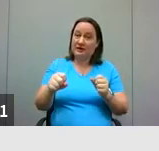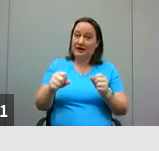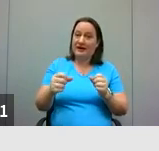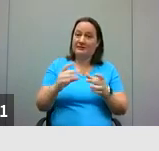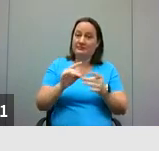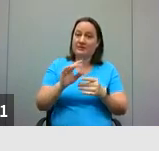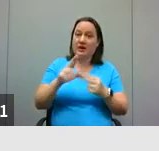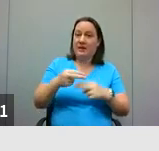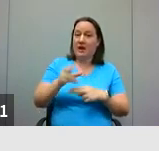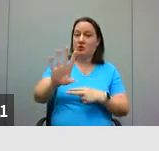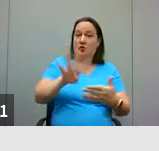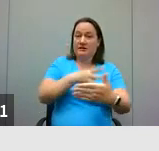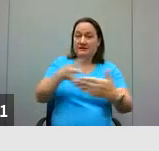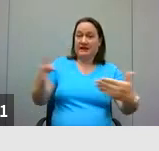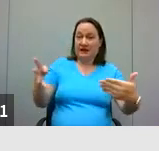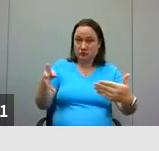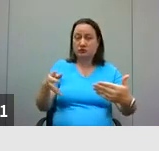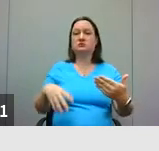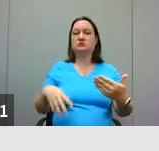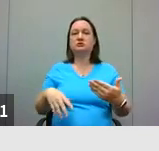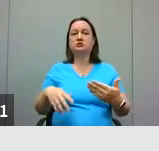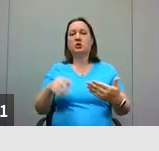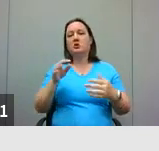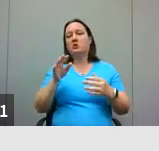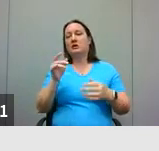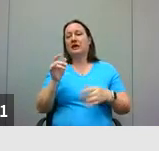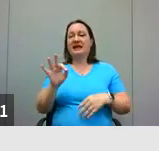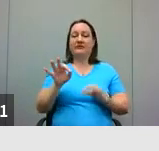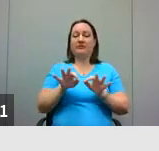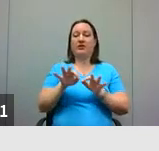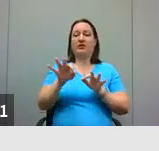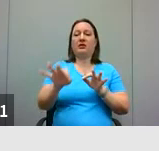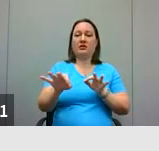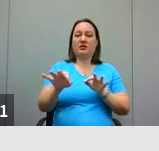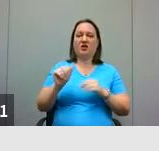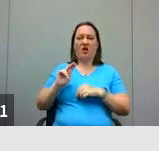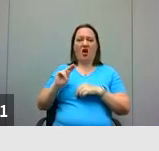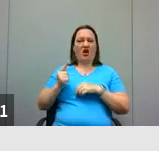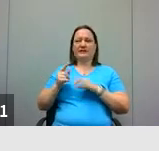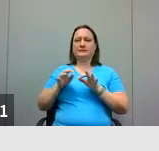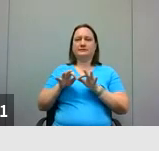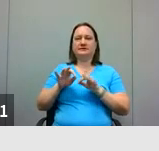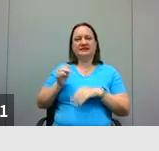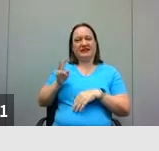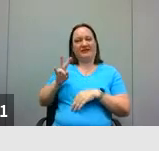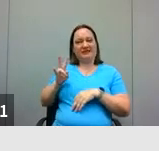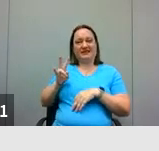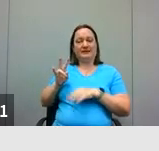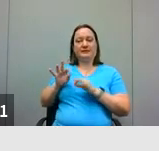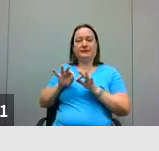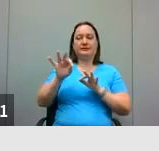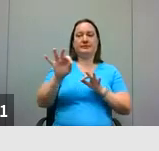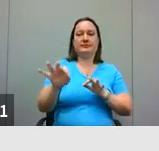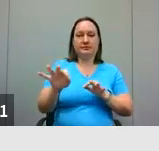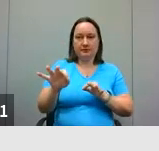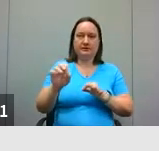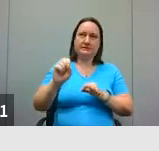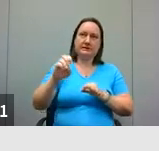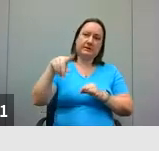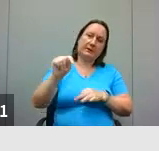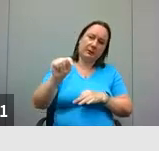your schedules. How do they look for moving this into, instead of it being August 17th, moving it